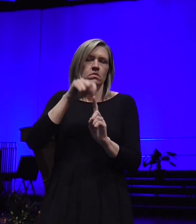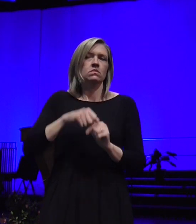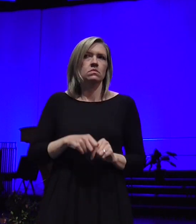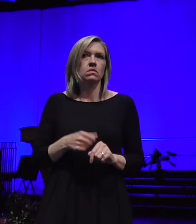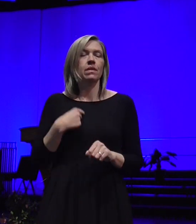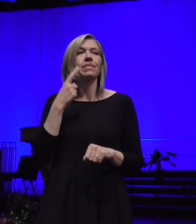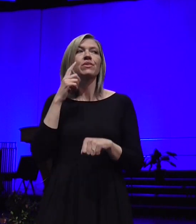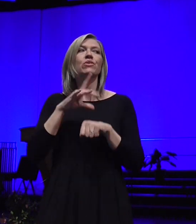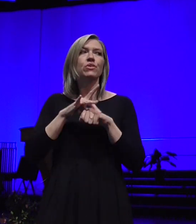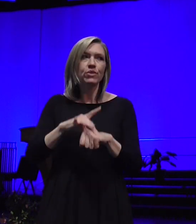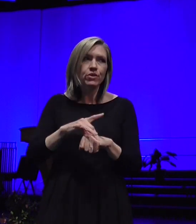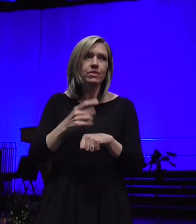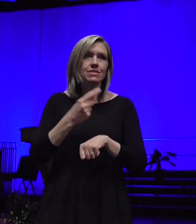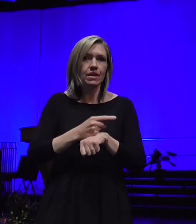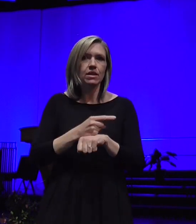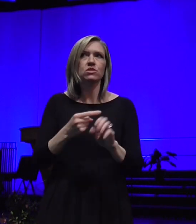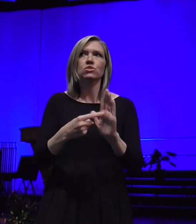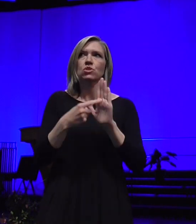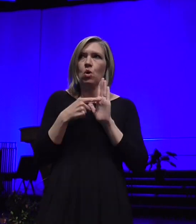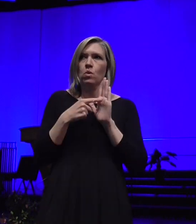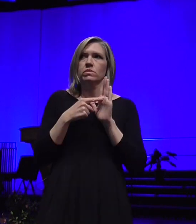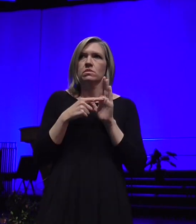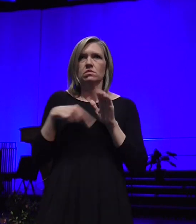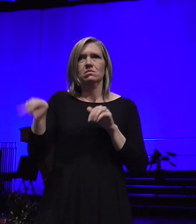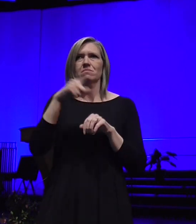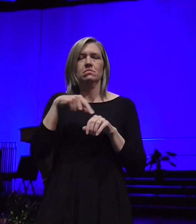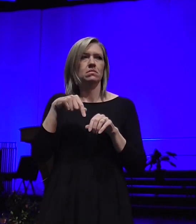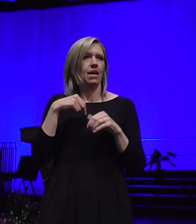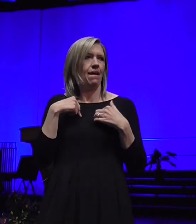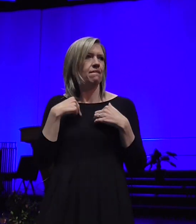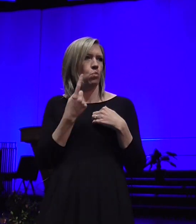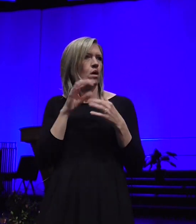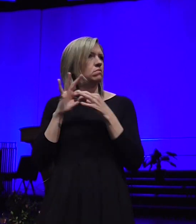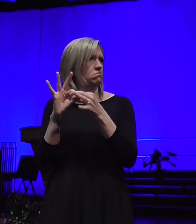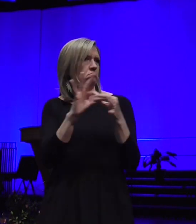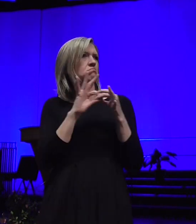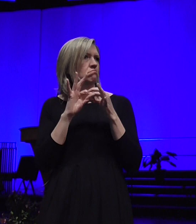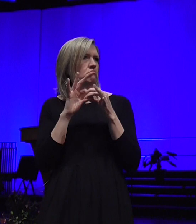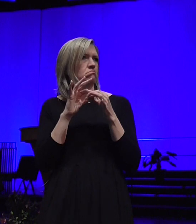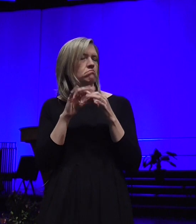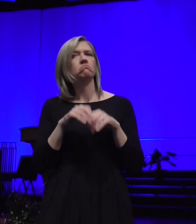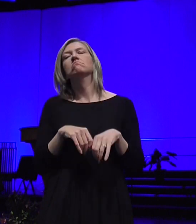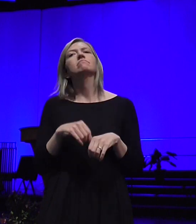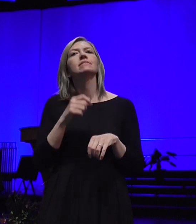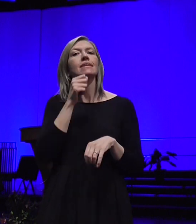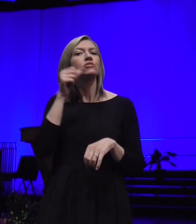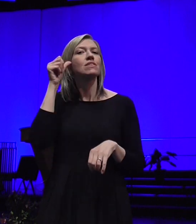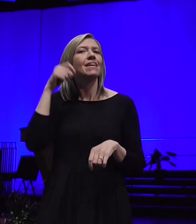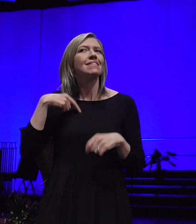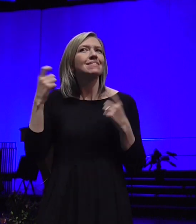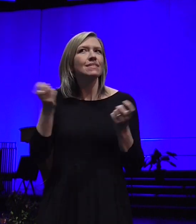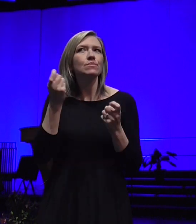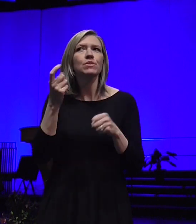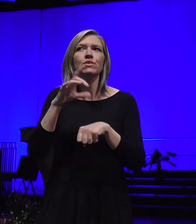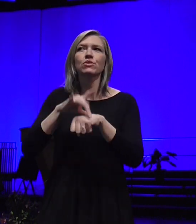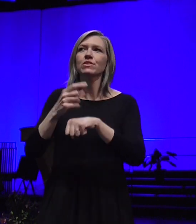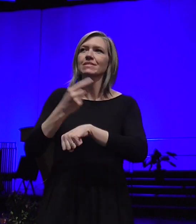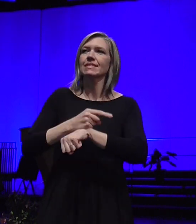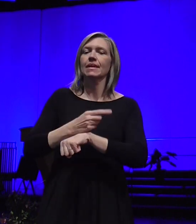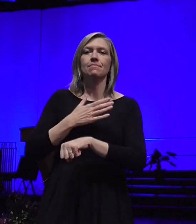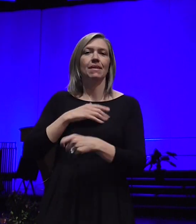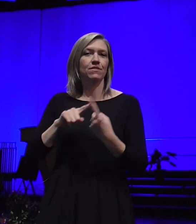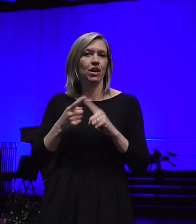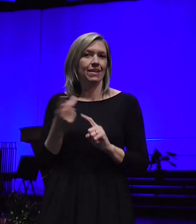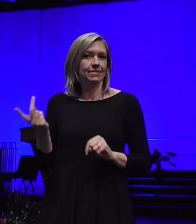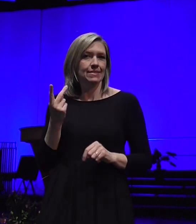And I think Earth Day shows us that. So it was great celebrating Earth Day. Yesterday, I got to celebrate Earth Day with a friend of mine